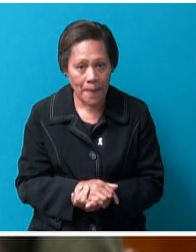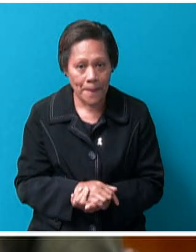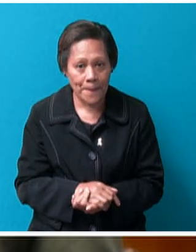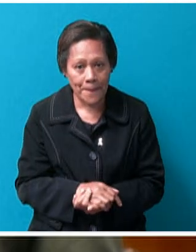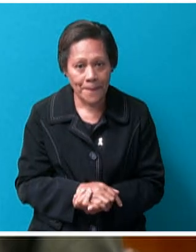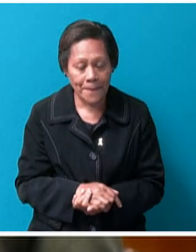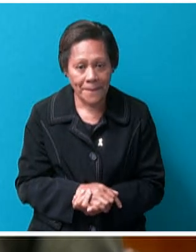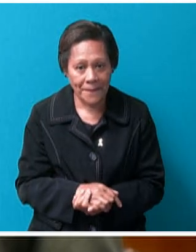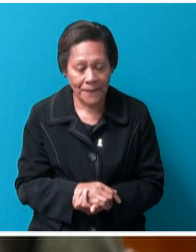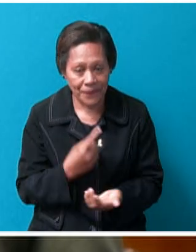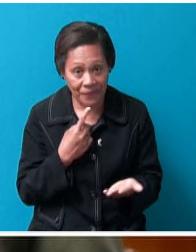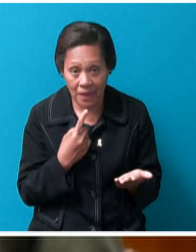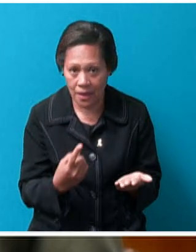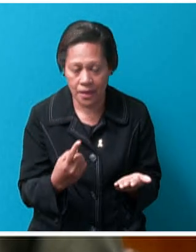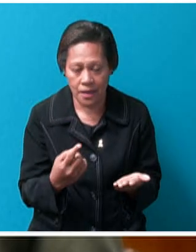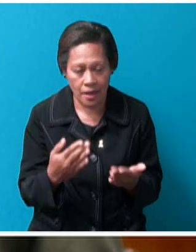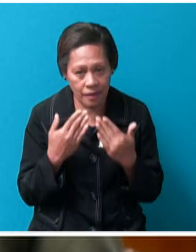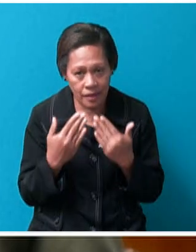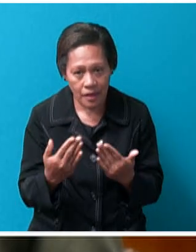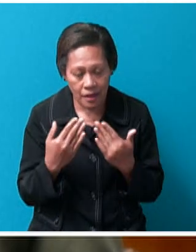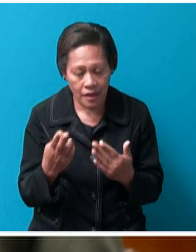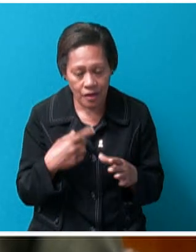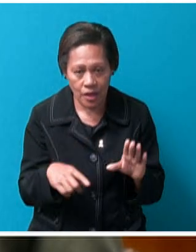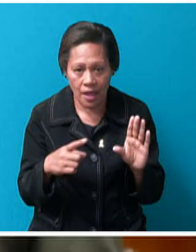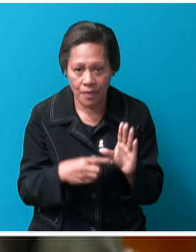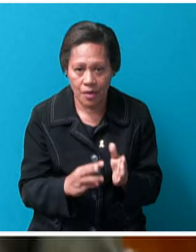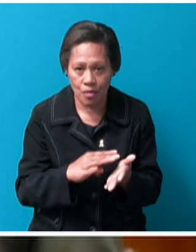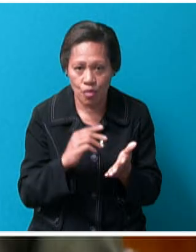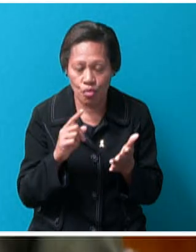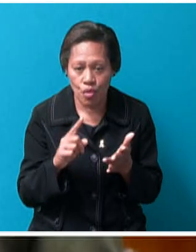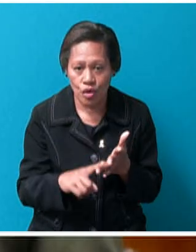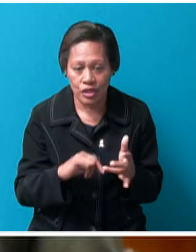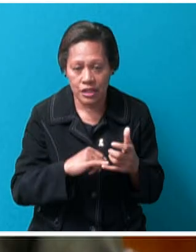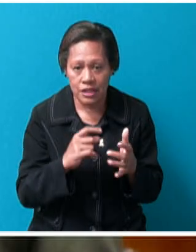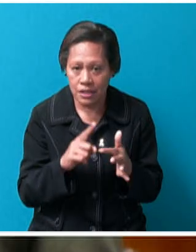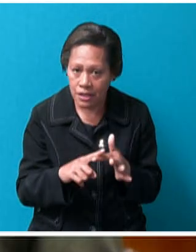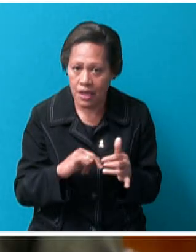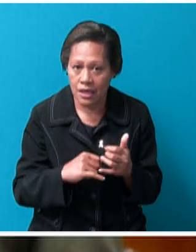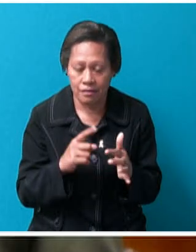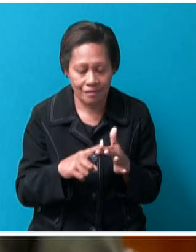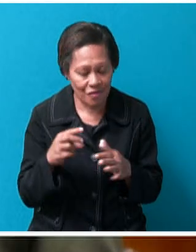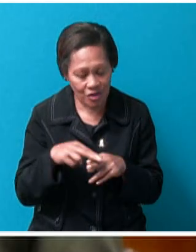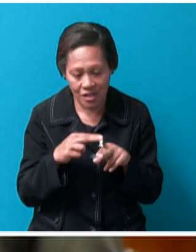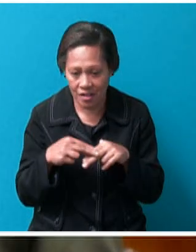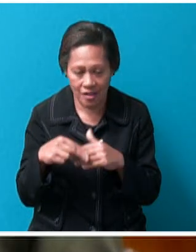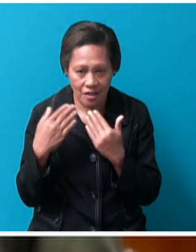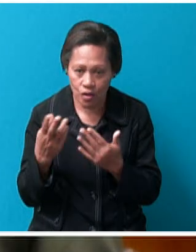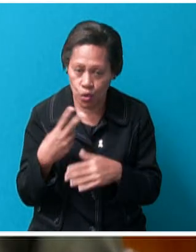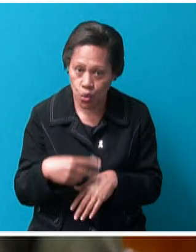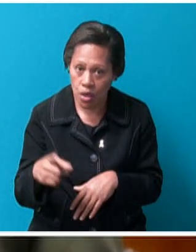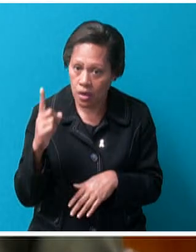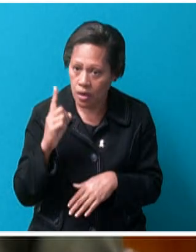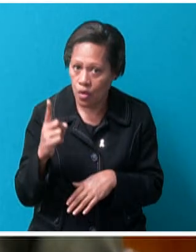I say binakaba lebu to Captain Mosese Rolonga. Fiji thanks you for your 21 years of public